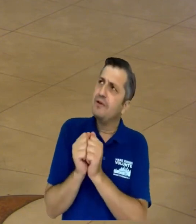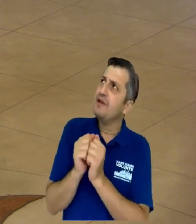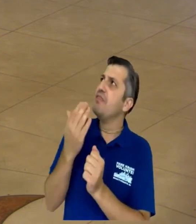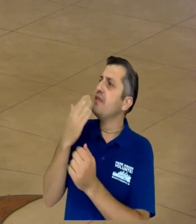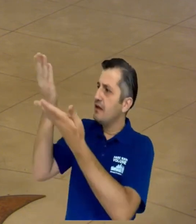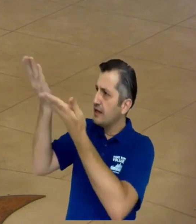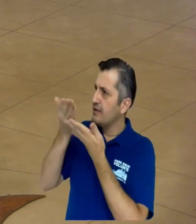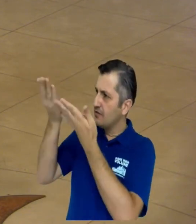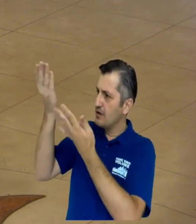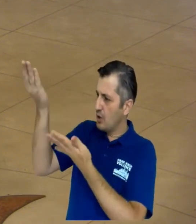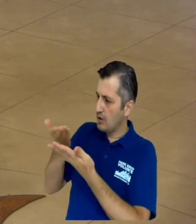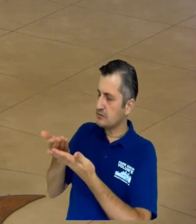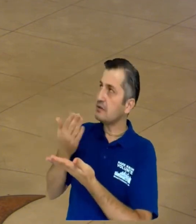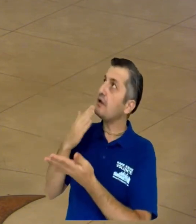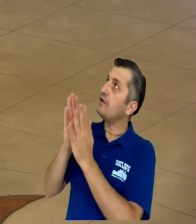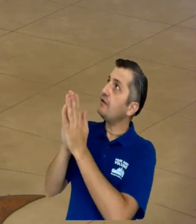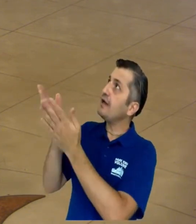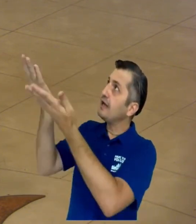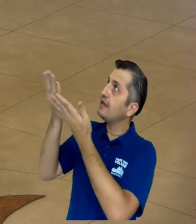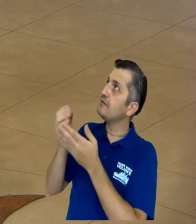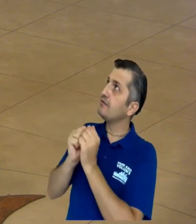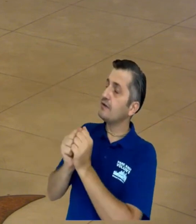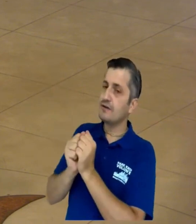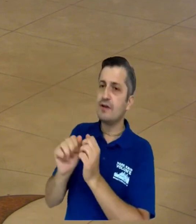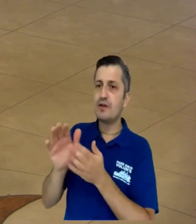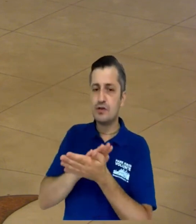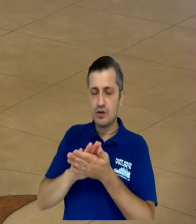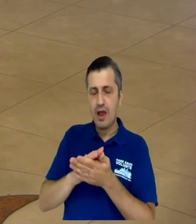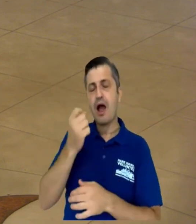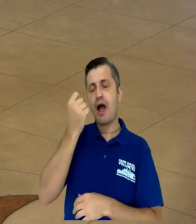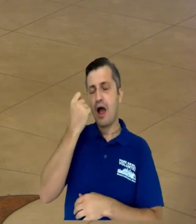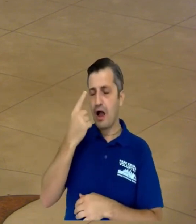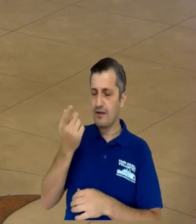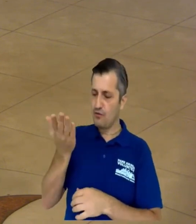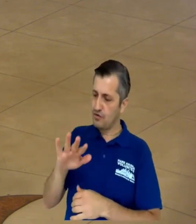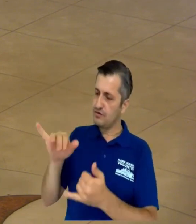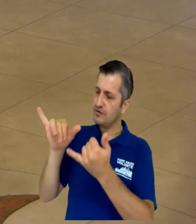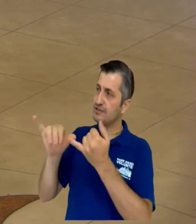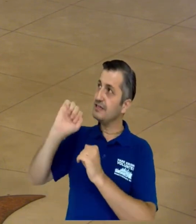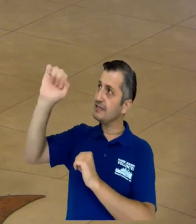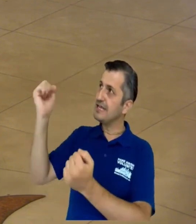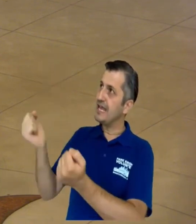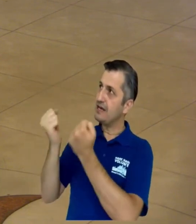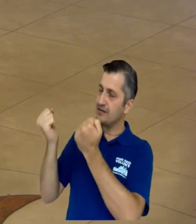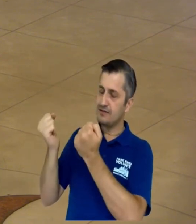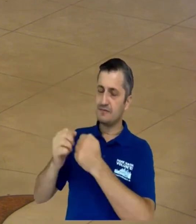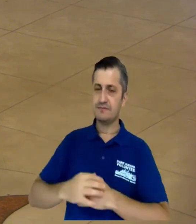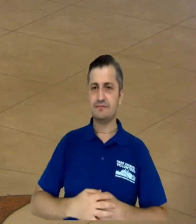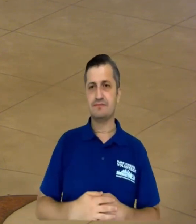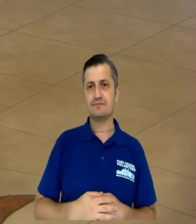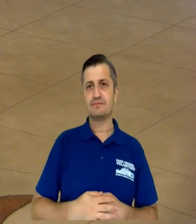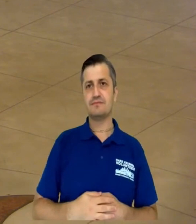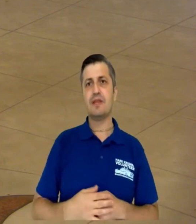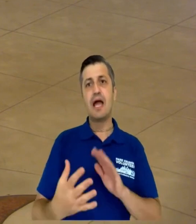Krishna. This comes from Krishna. This is Krishna's energy. So for example, as devotees, it says we should